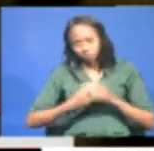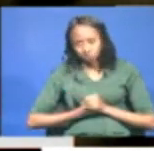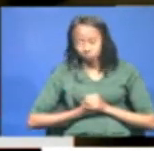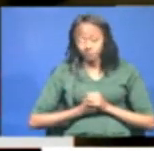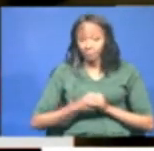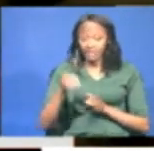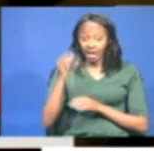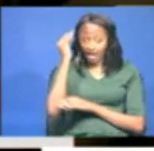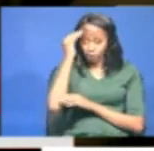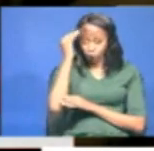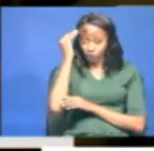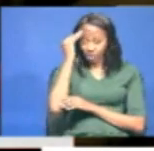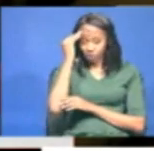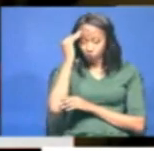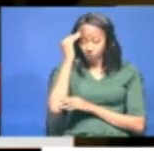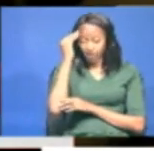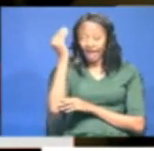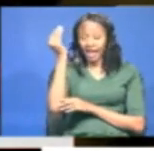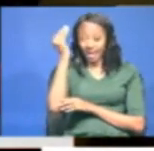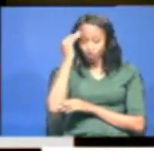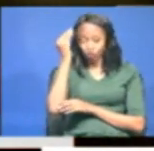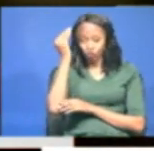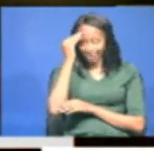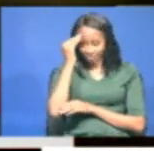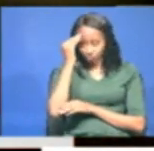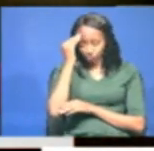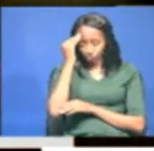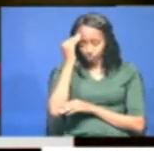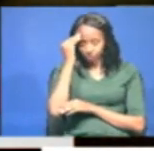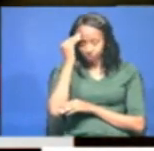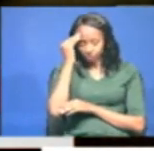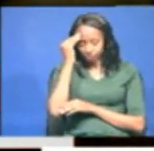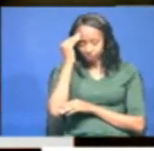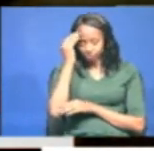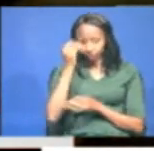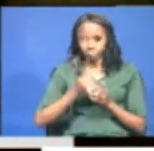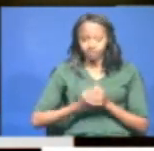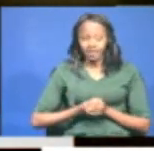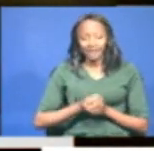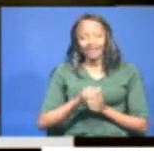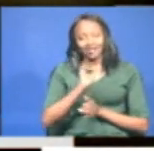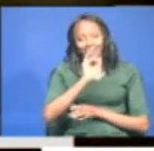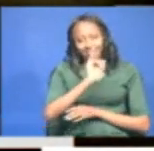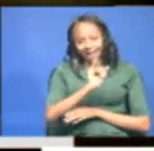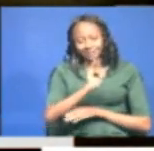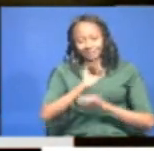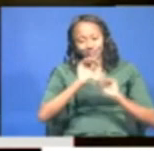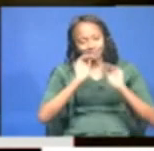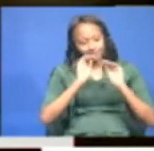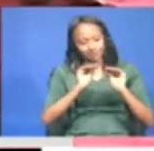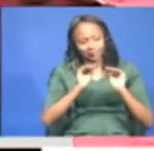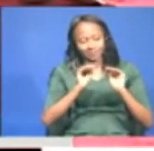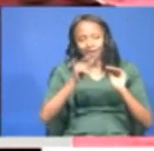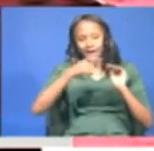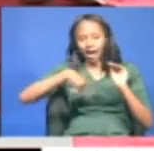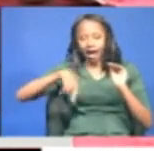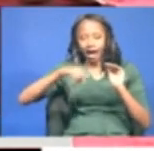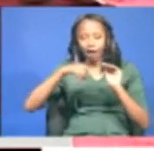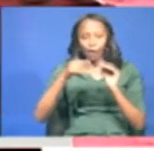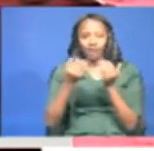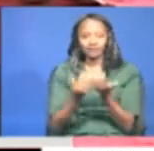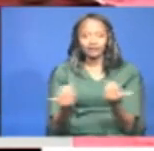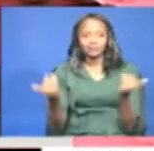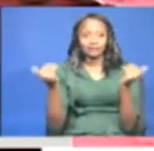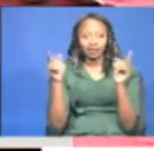education, education, education. Let us educate our children. In a